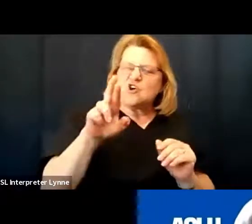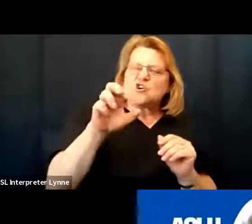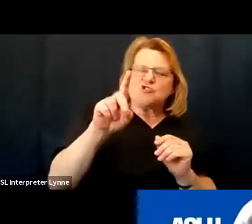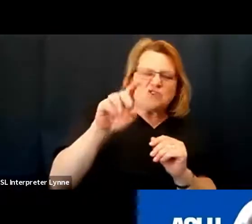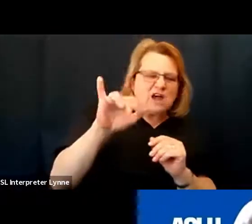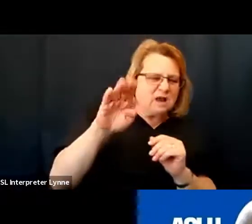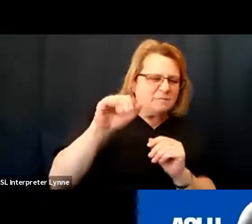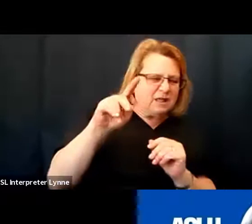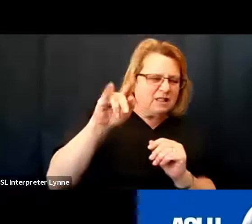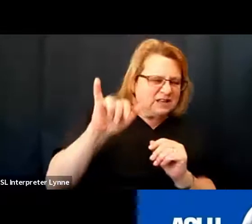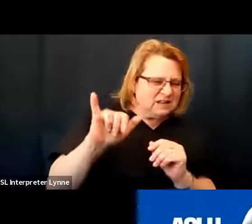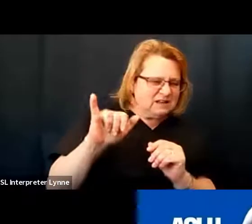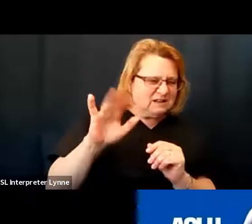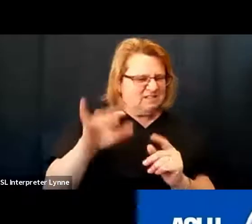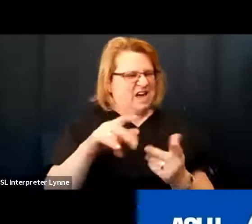hard to muster